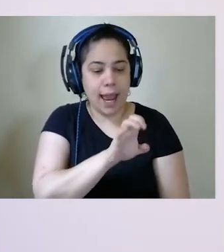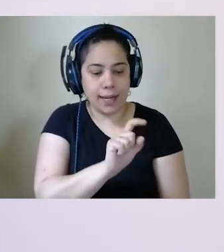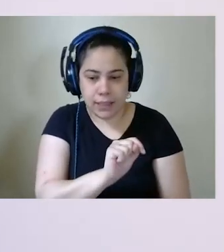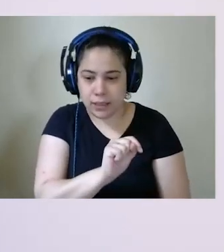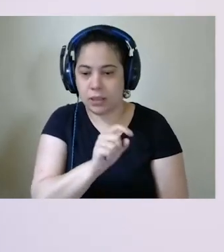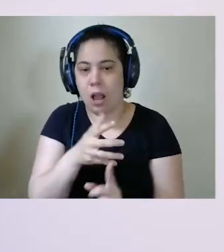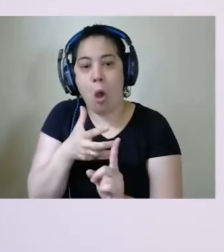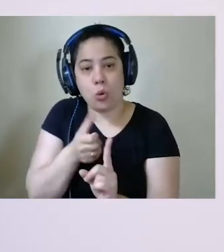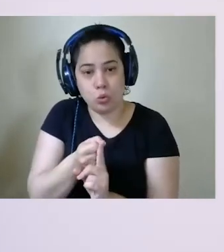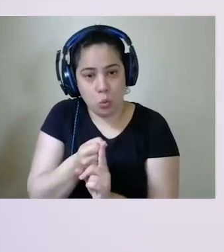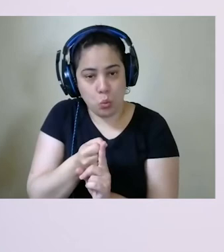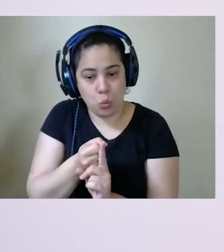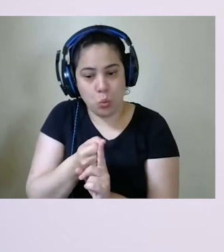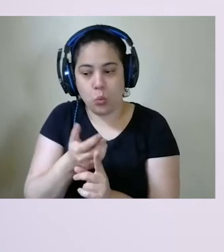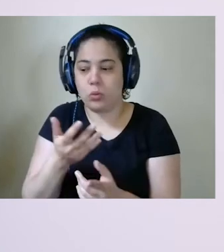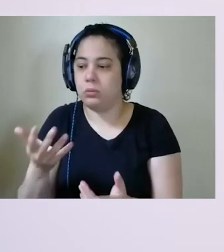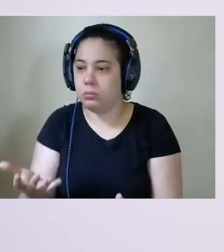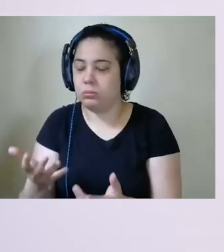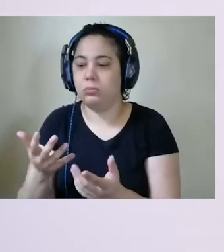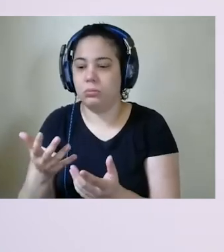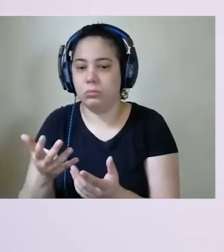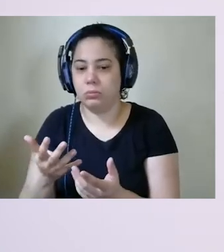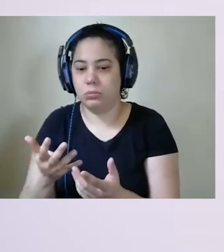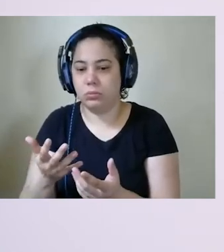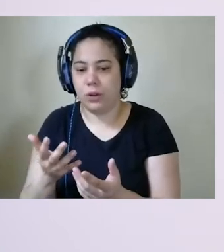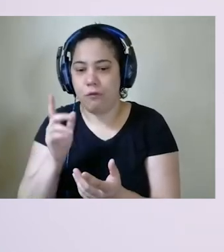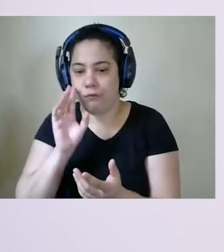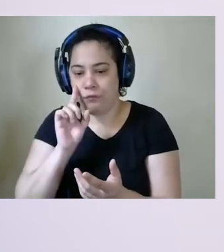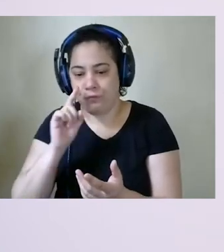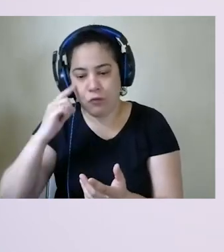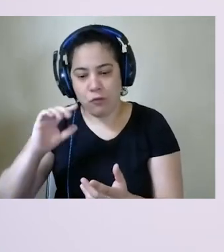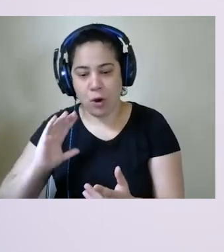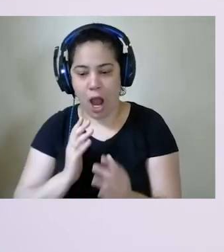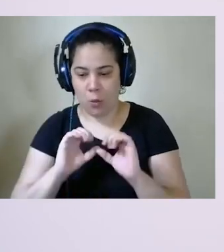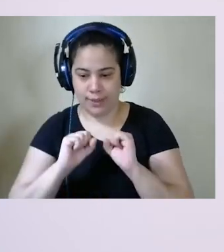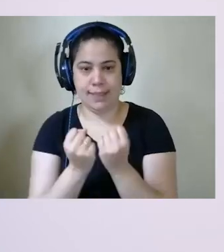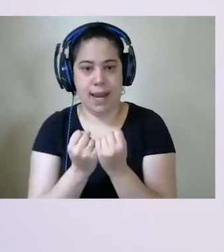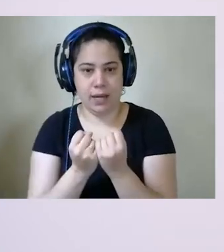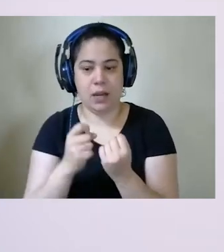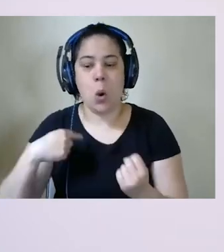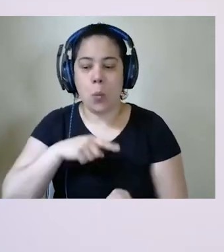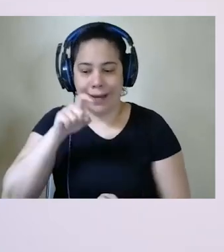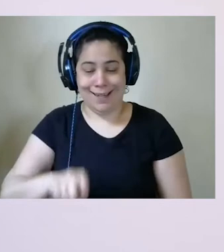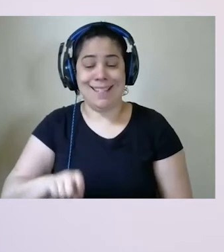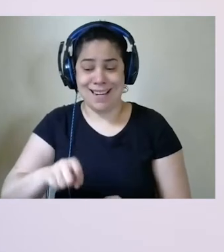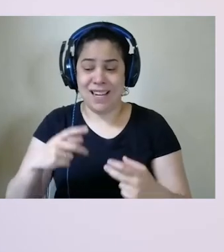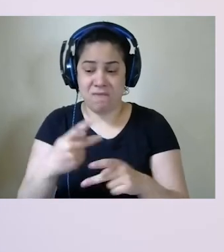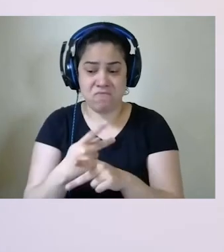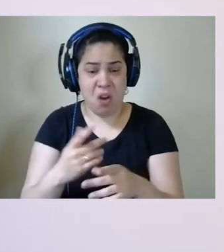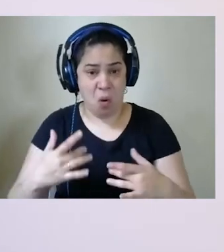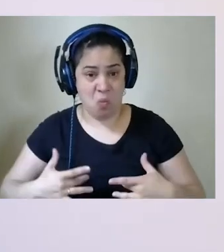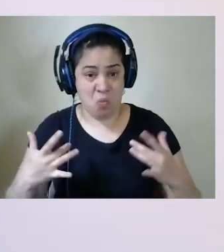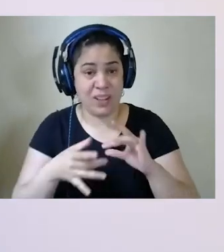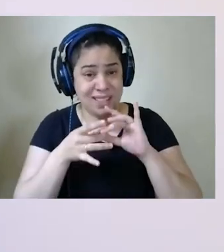The implications for society are vast. And so we really have got to get a handle on this. And once